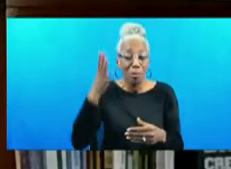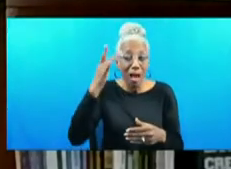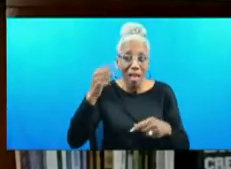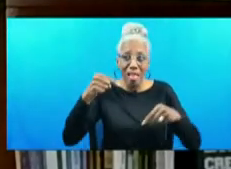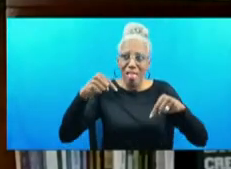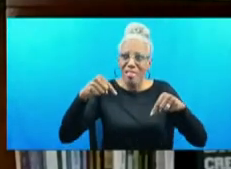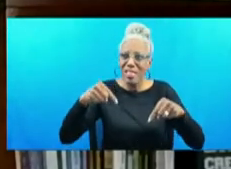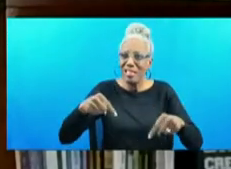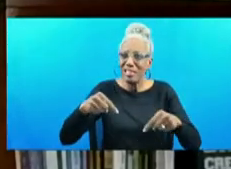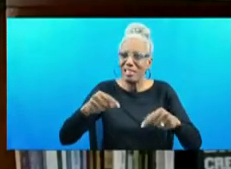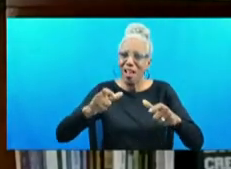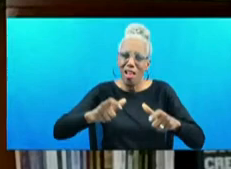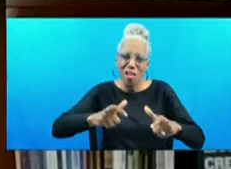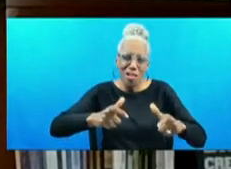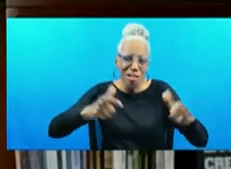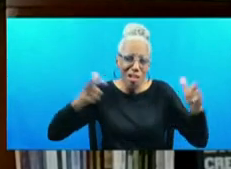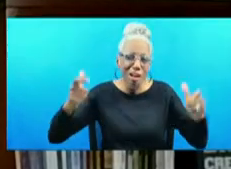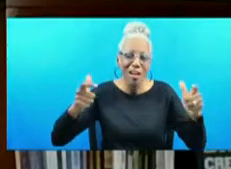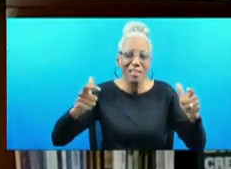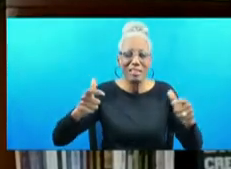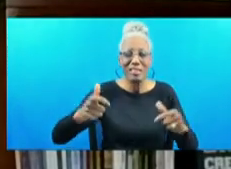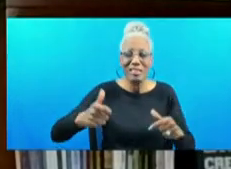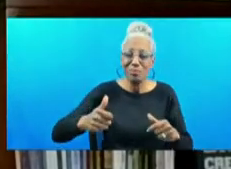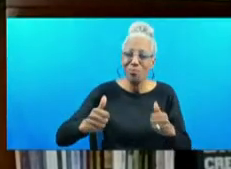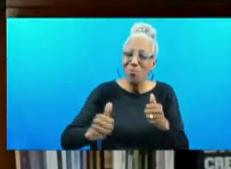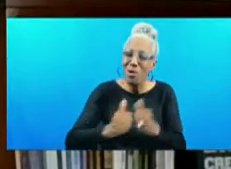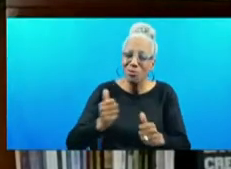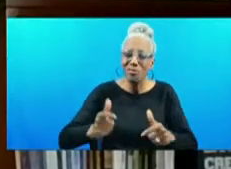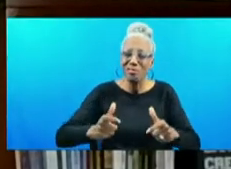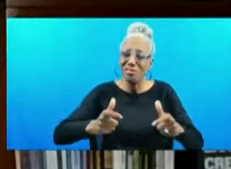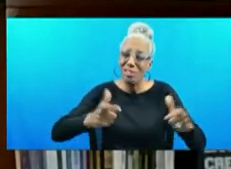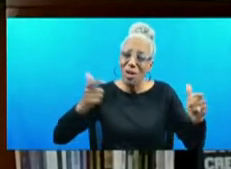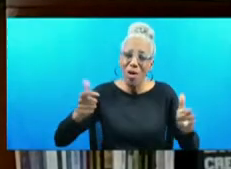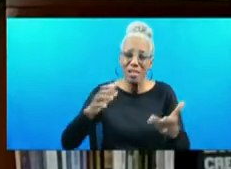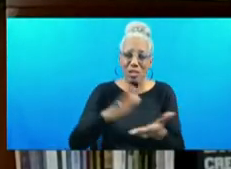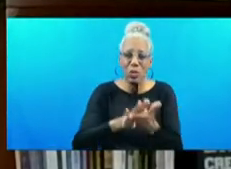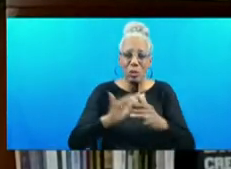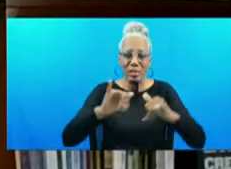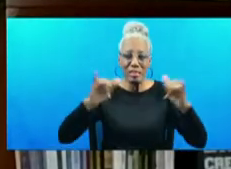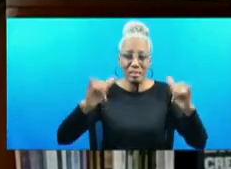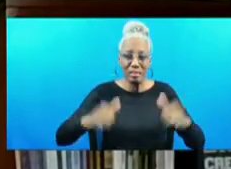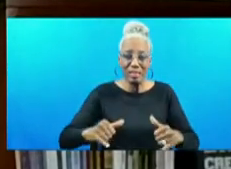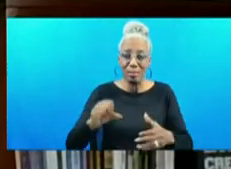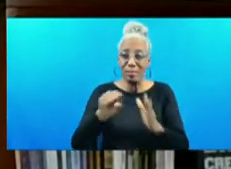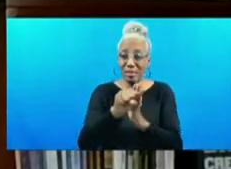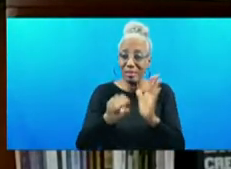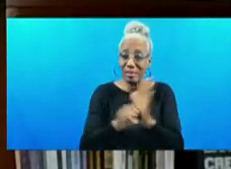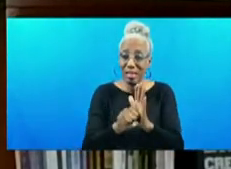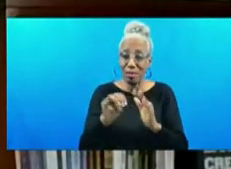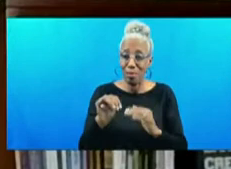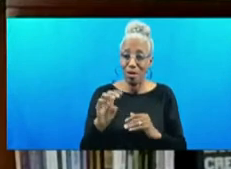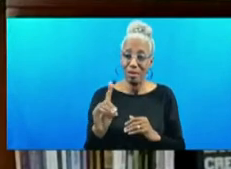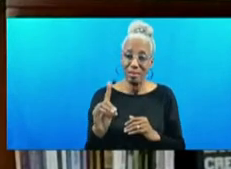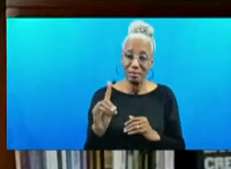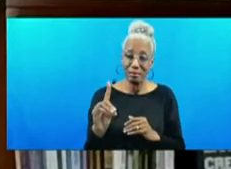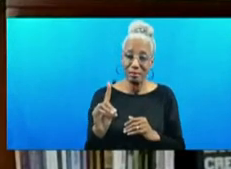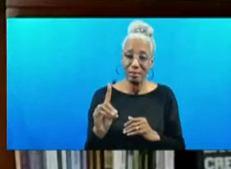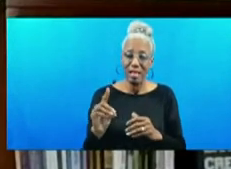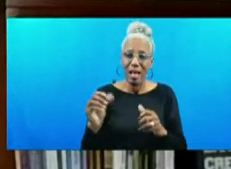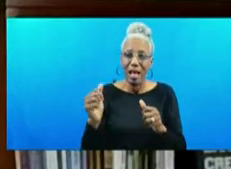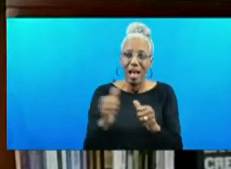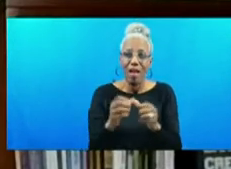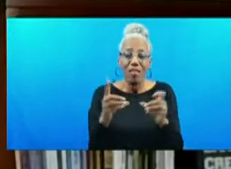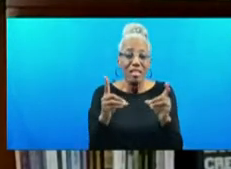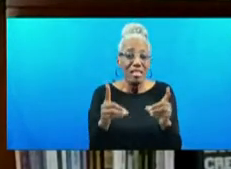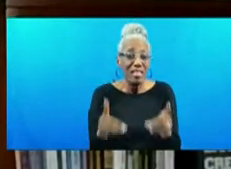we also want to be very intentional about how every decision that we make impacts every student and every